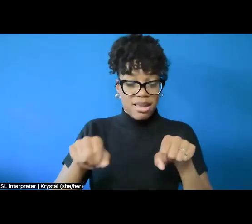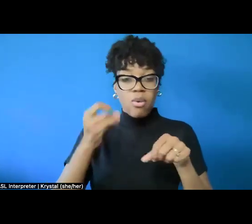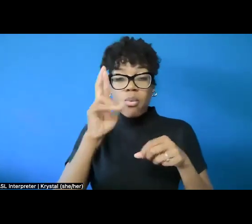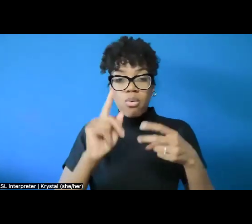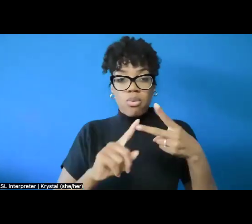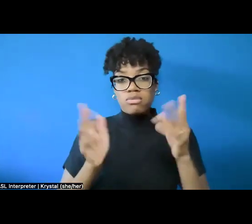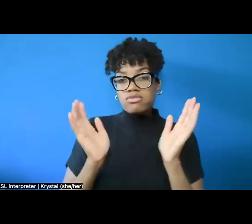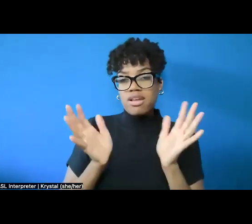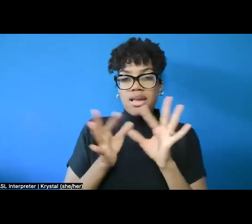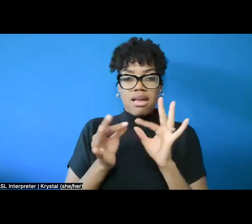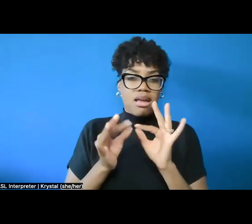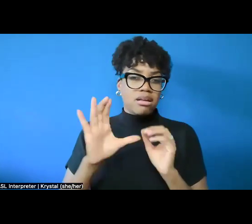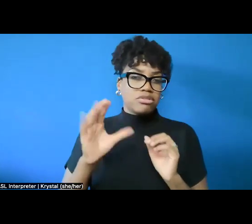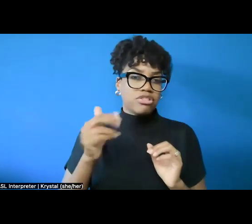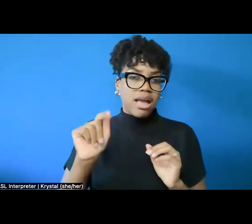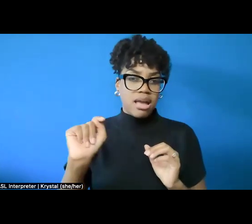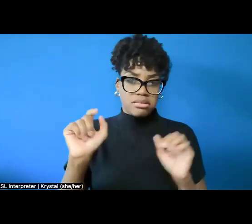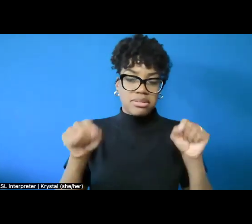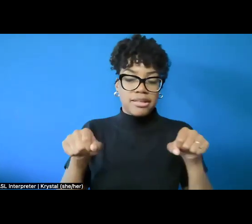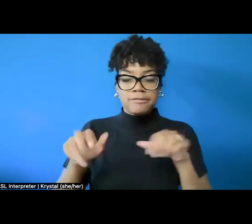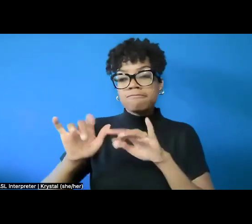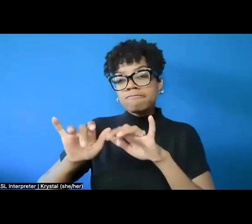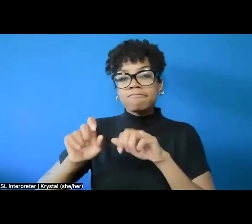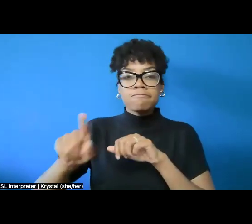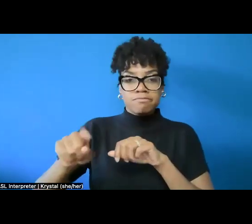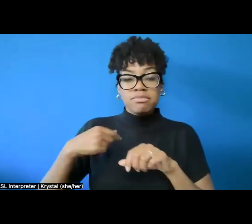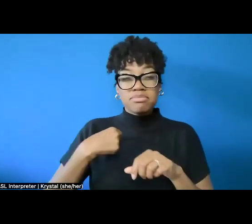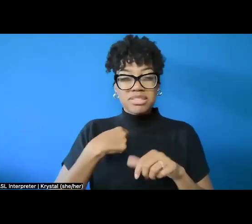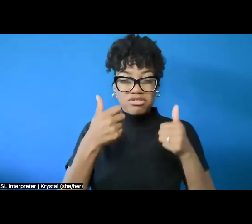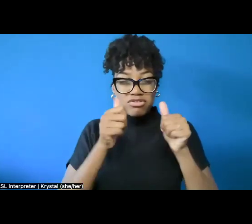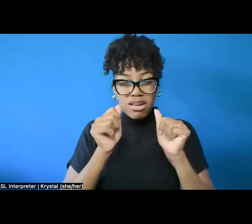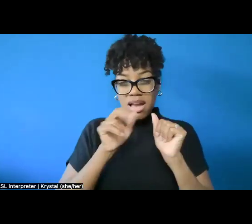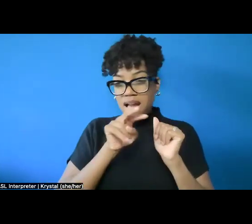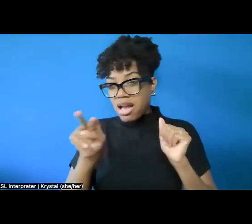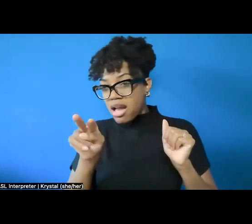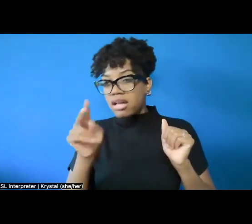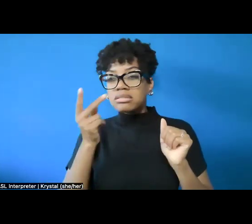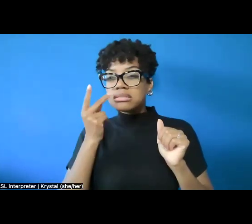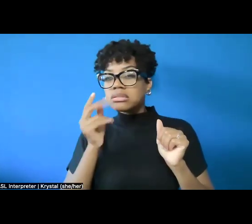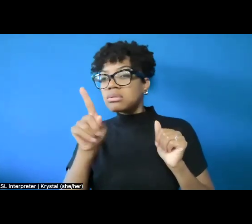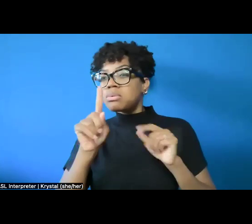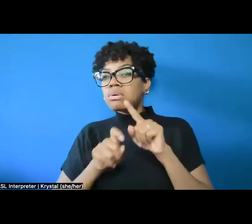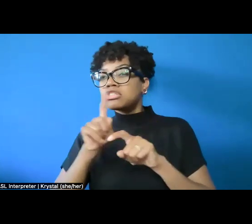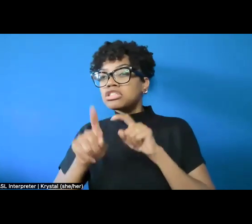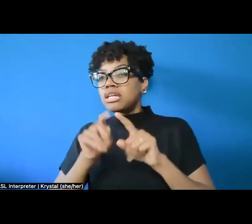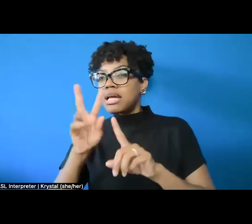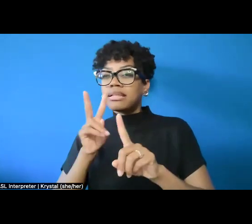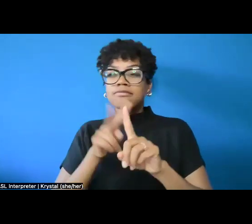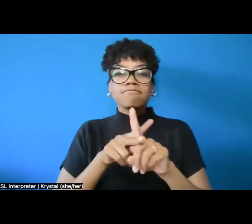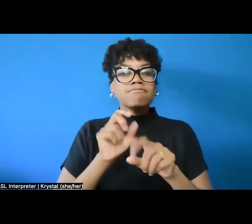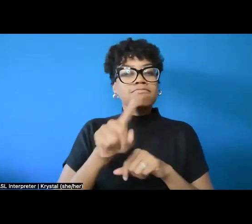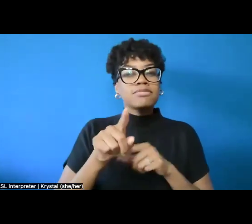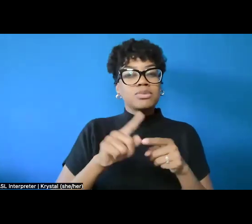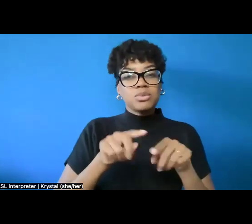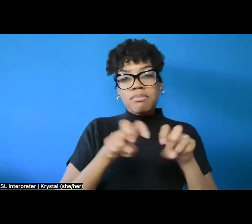pay attention to that so I can try to include some of those questions. Okay, so here are our panelists. We've got